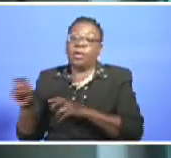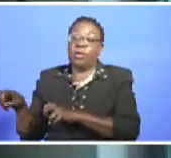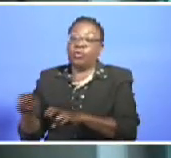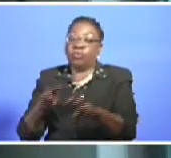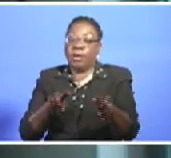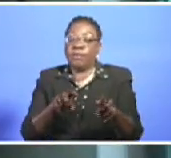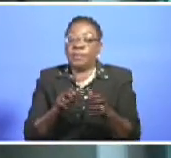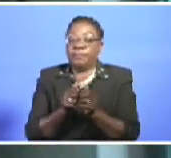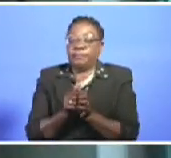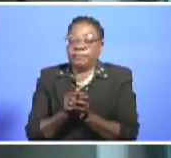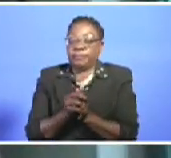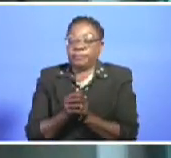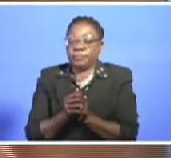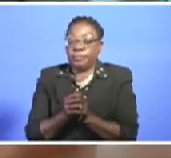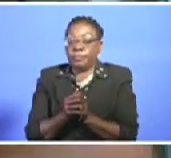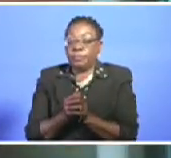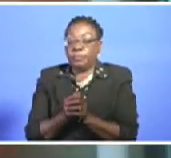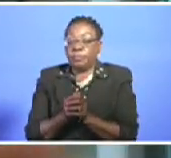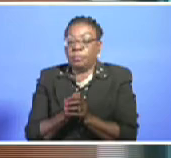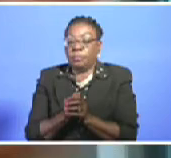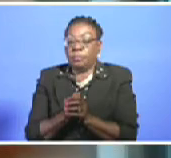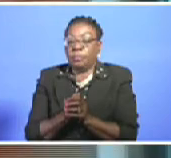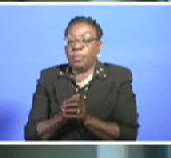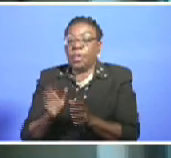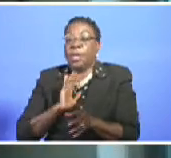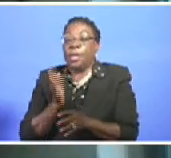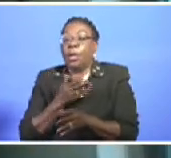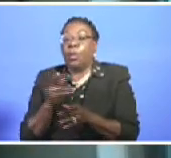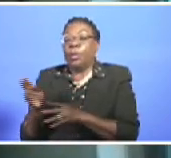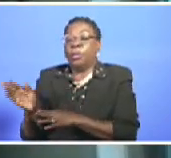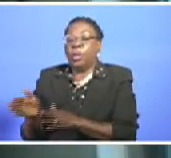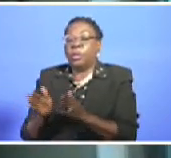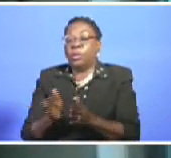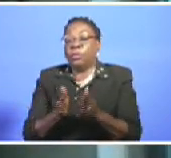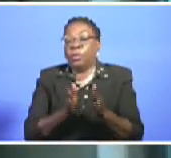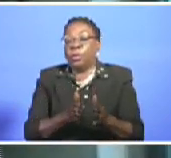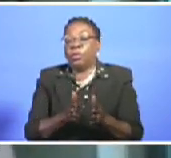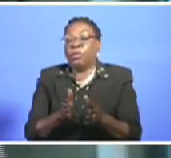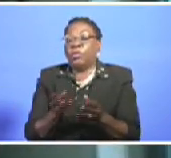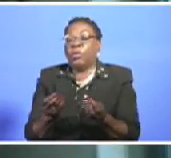about that and how that's going to roll out. But we want to crawl before we walk, before we run.